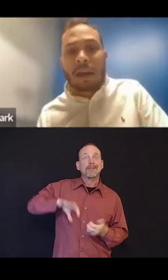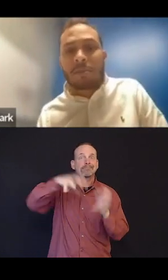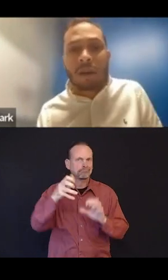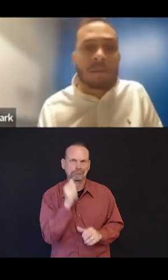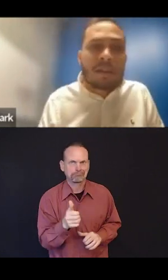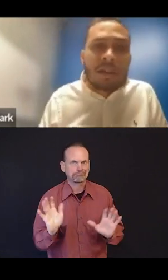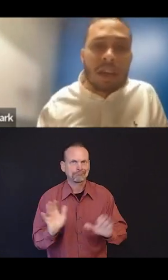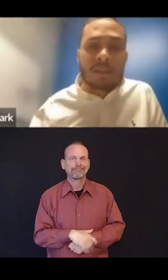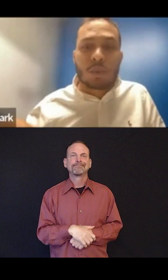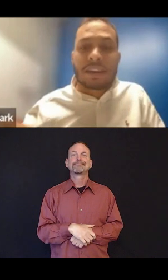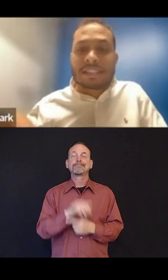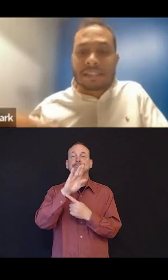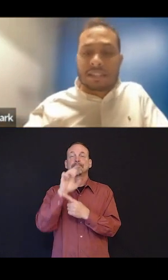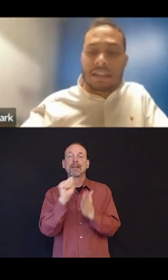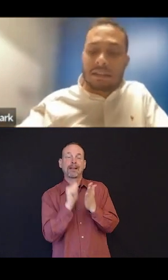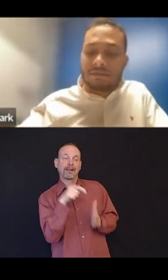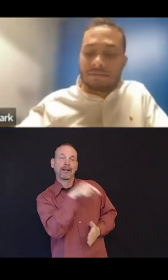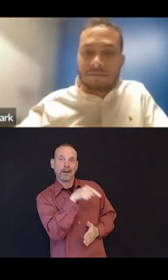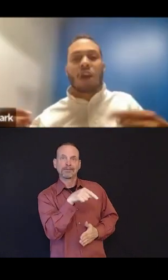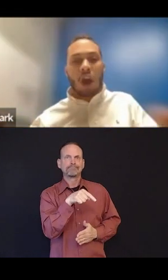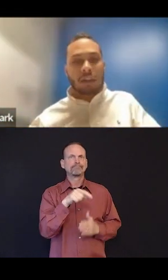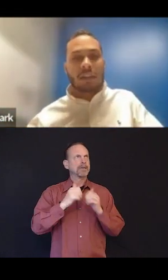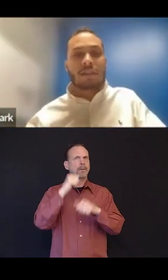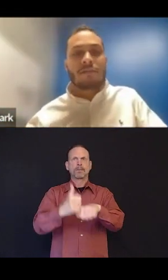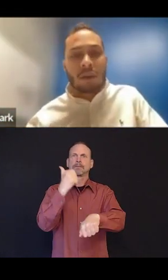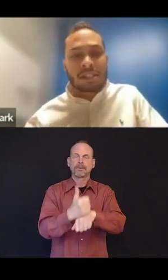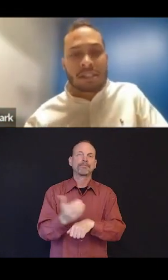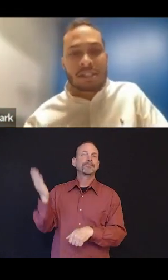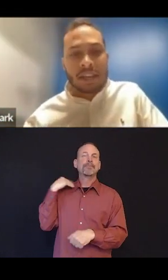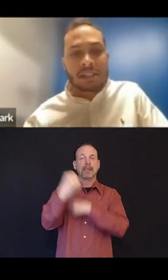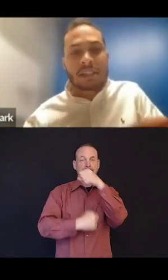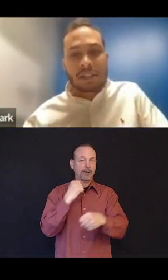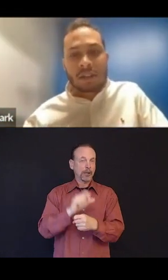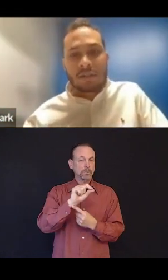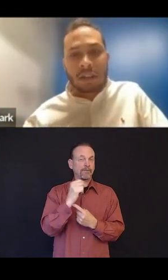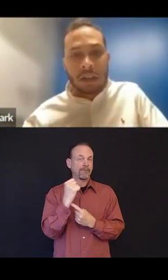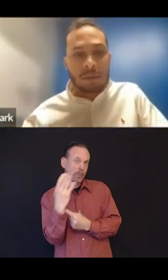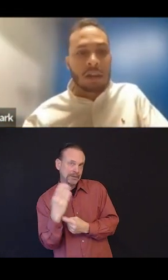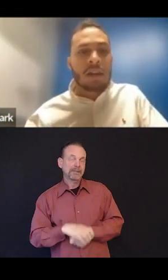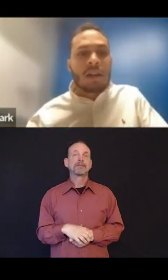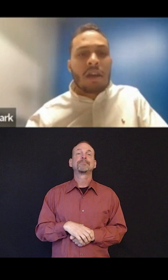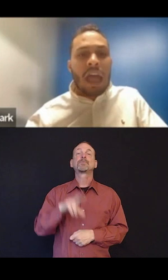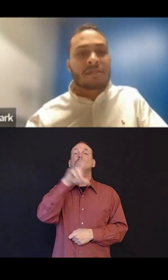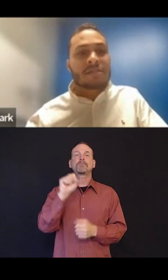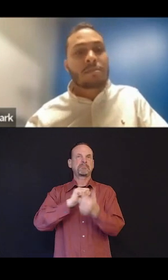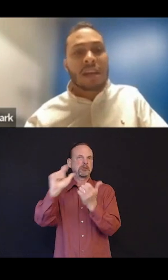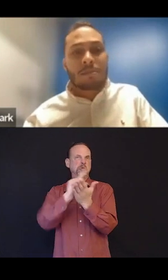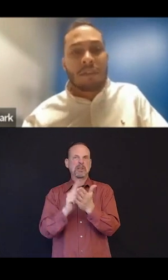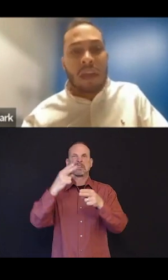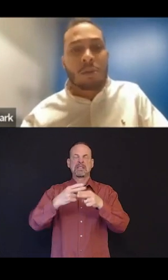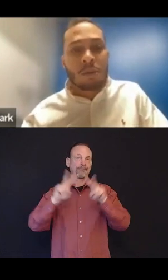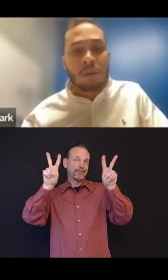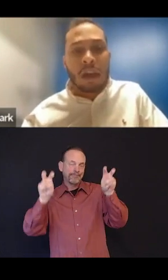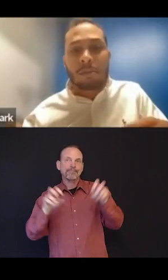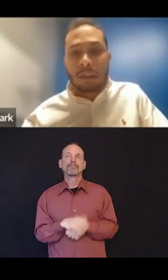began to pop up in 2016. Currently, 46 states and the District of Columbia have some type